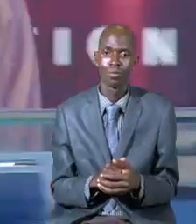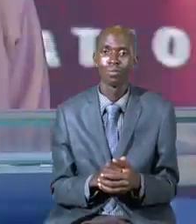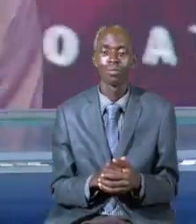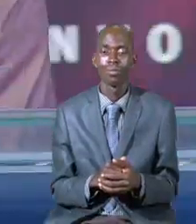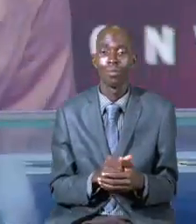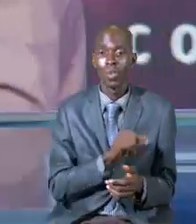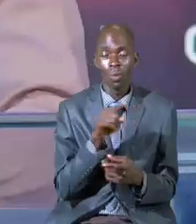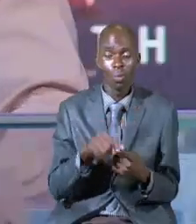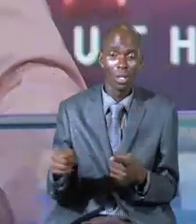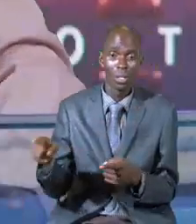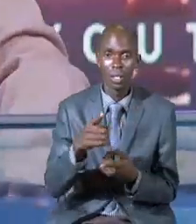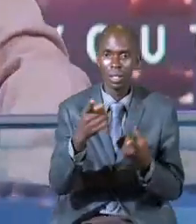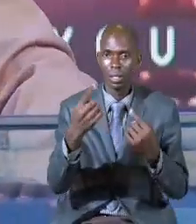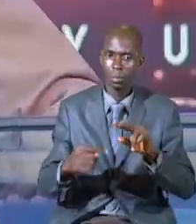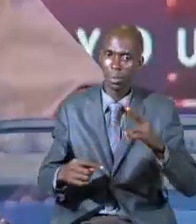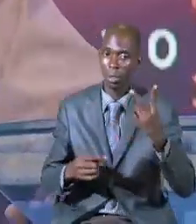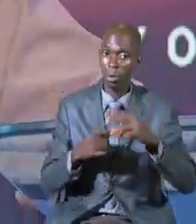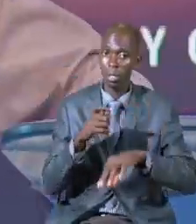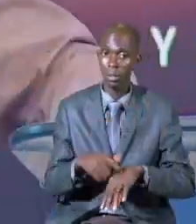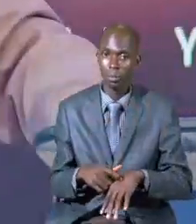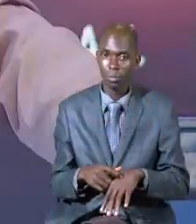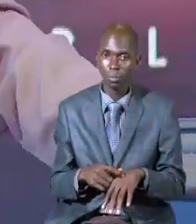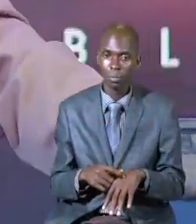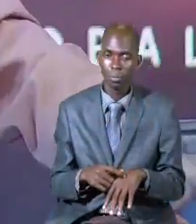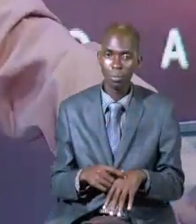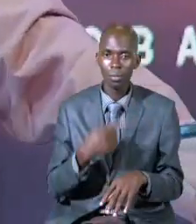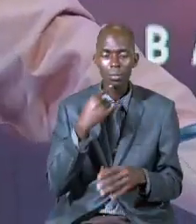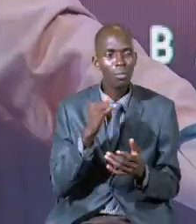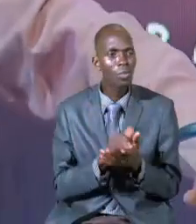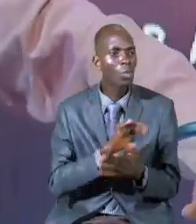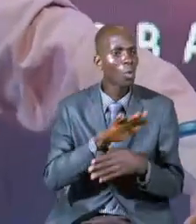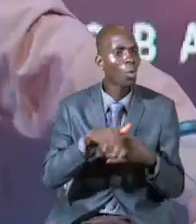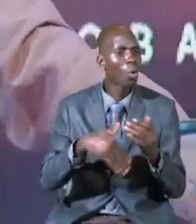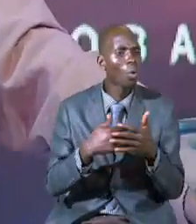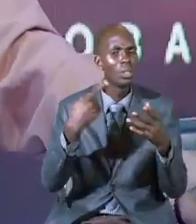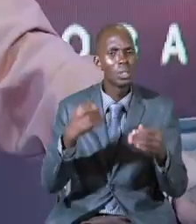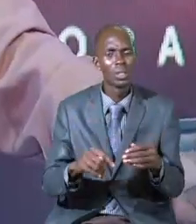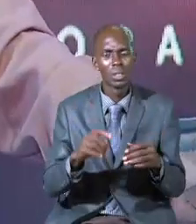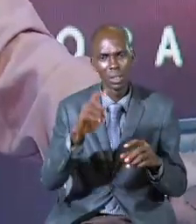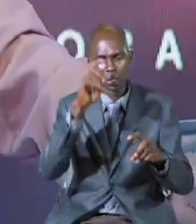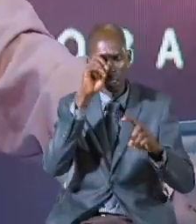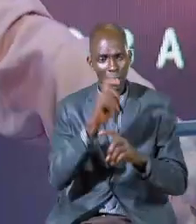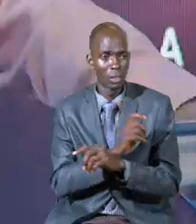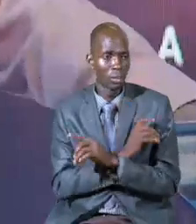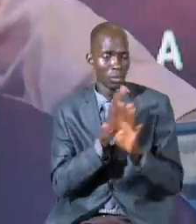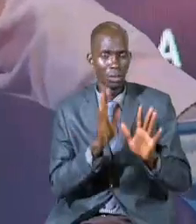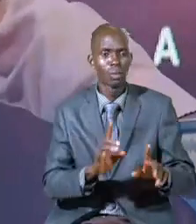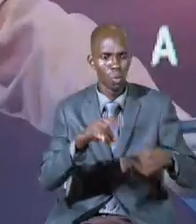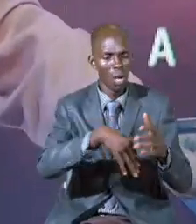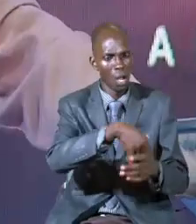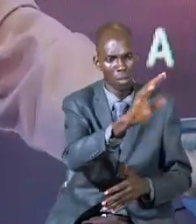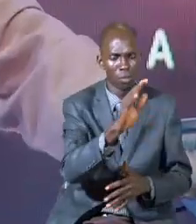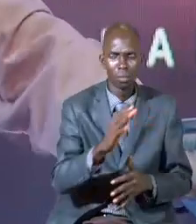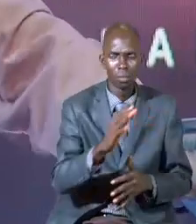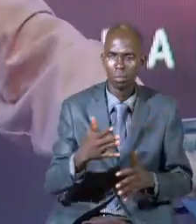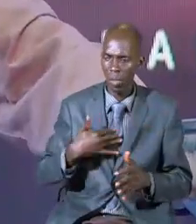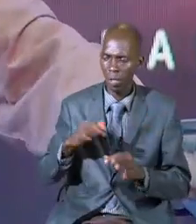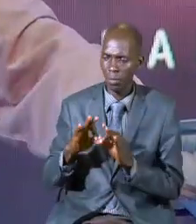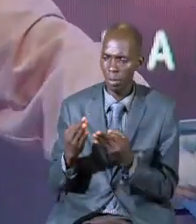second time, he said the Egyptians should go out. Let's have a family talk. The person